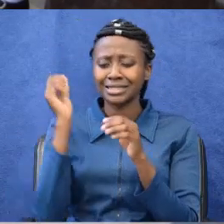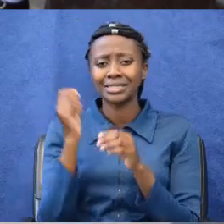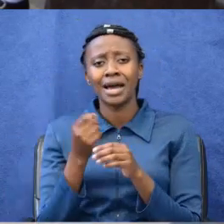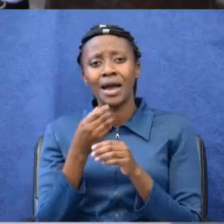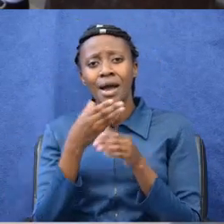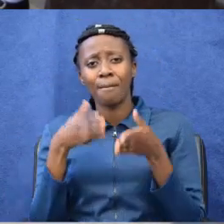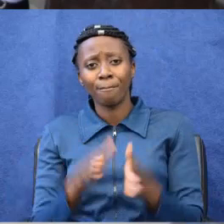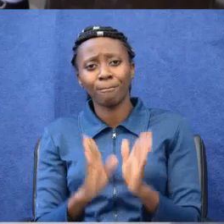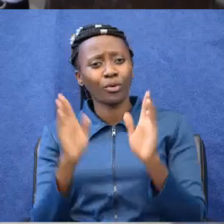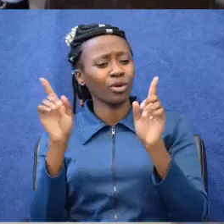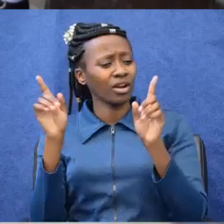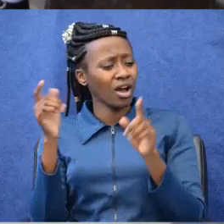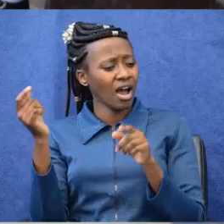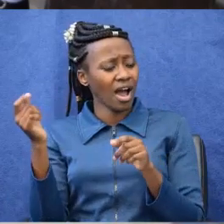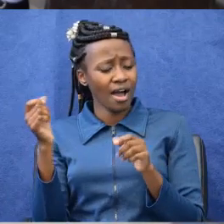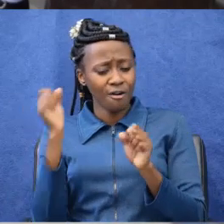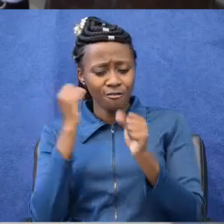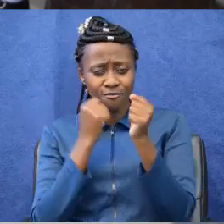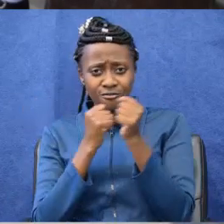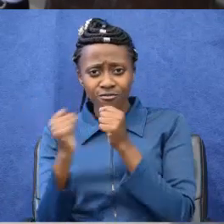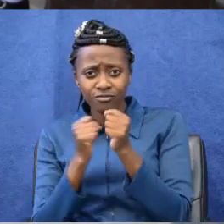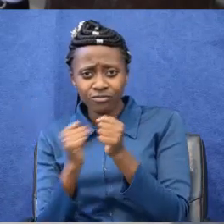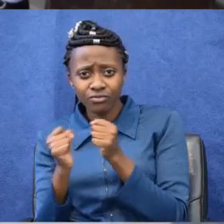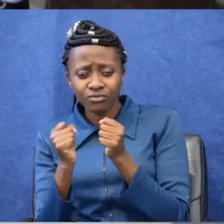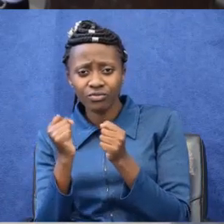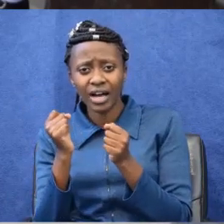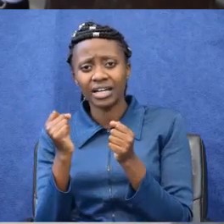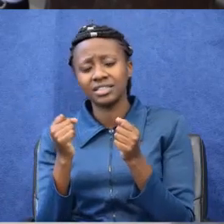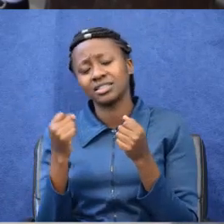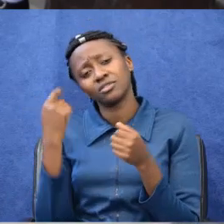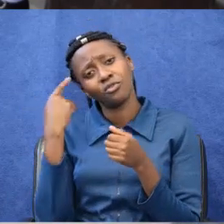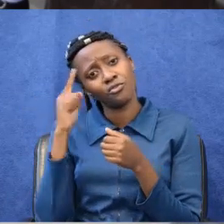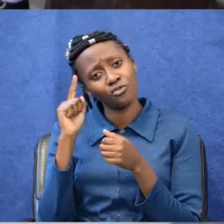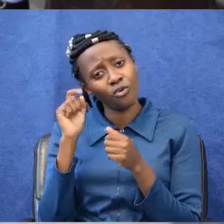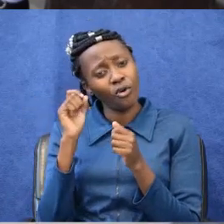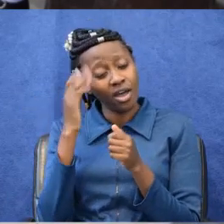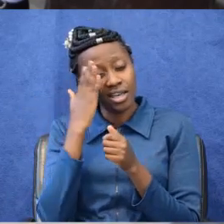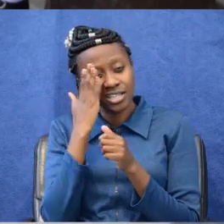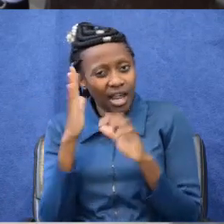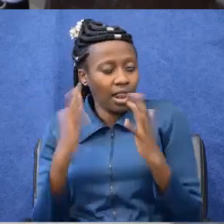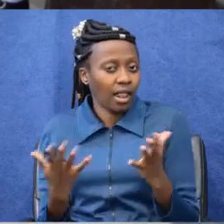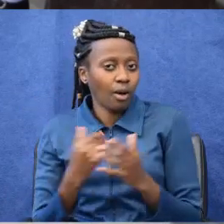me to go and fight for Israel?" And